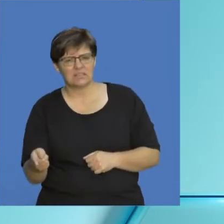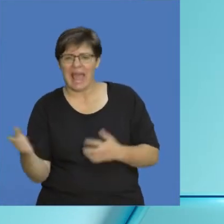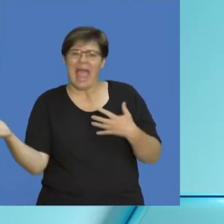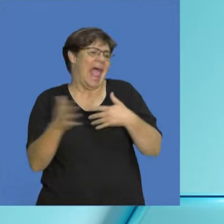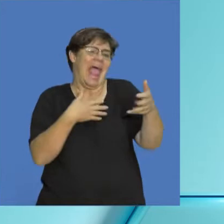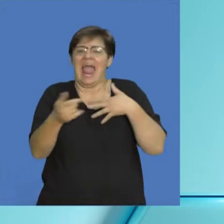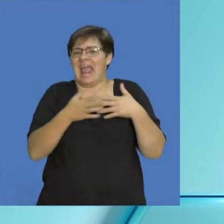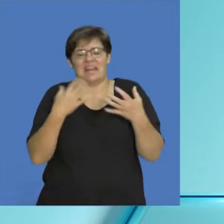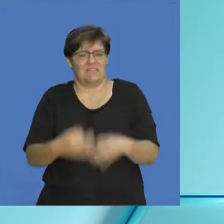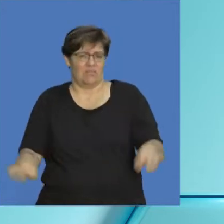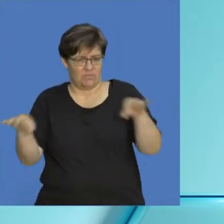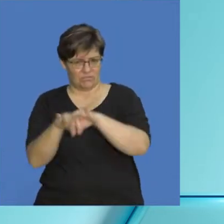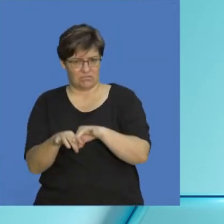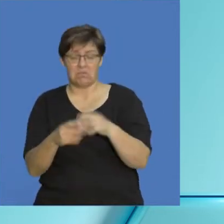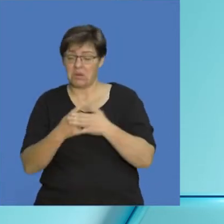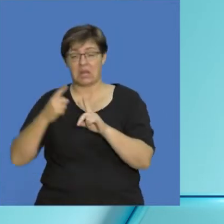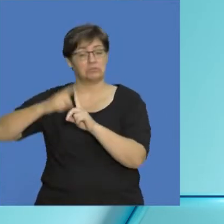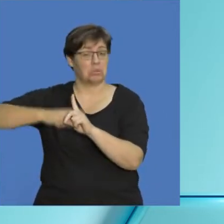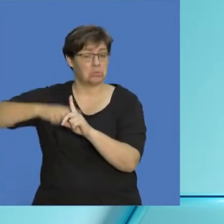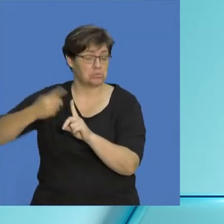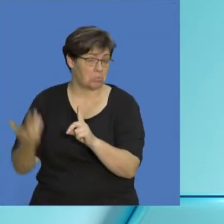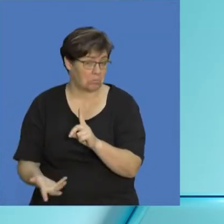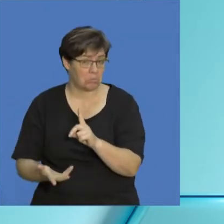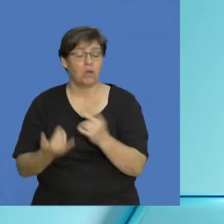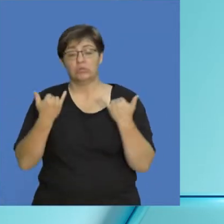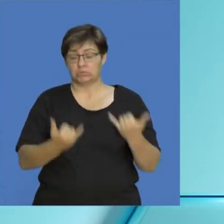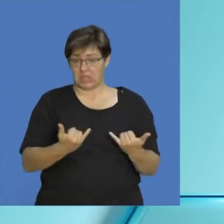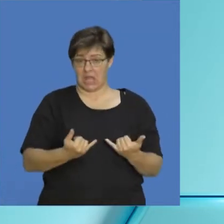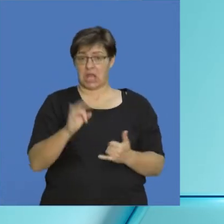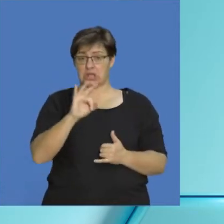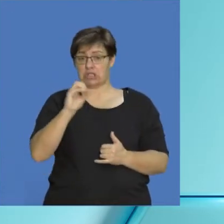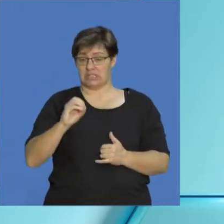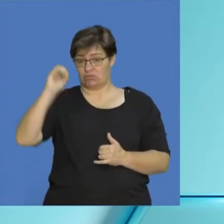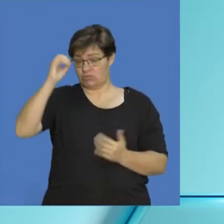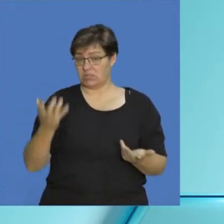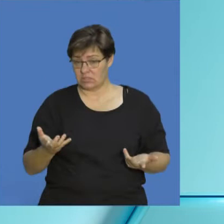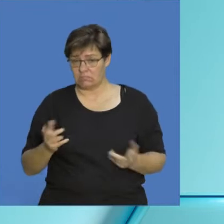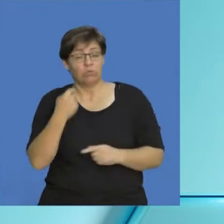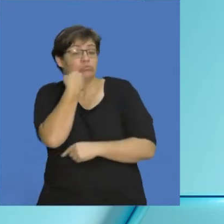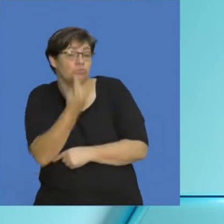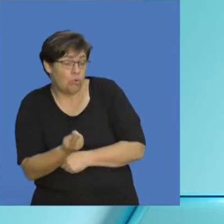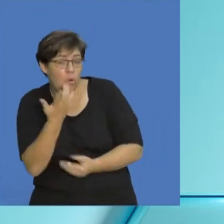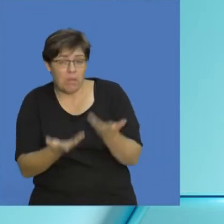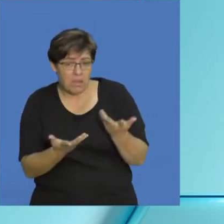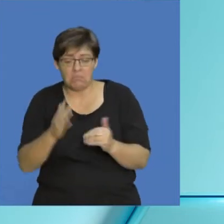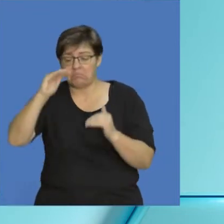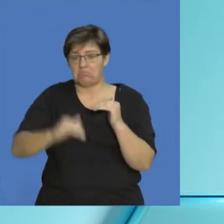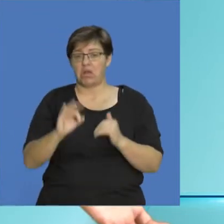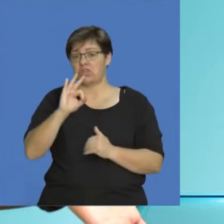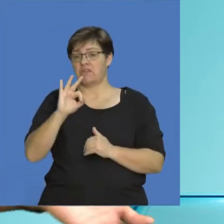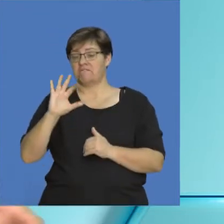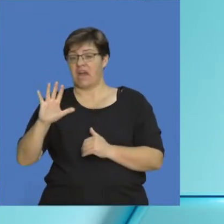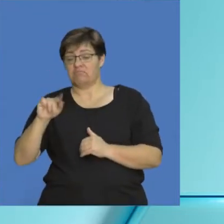any specific value. It could be the temperature. Today it could be 30 degrees Celsius. Tomorrow,